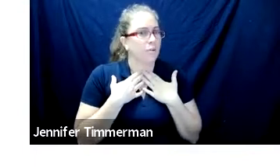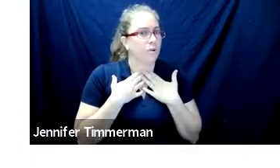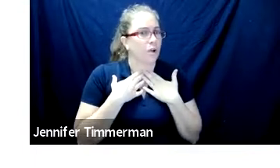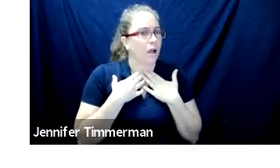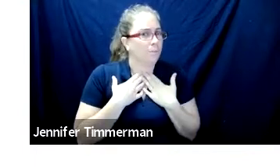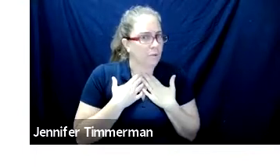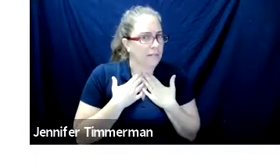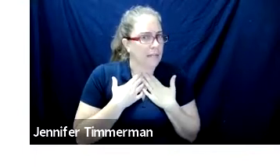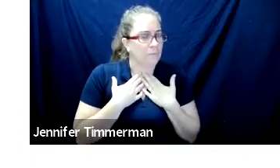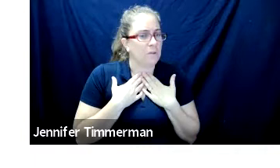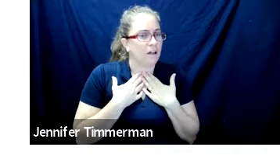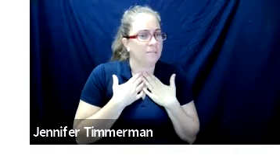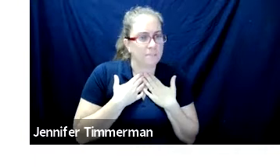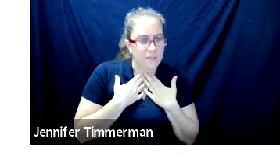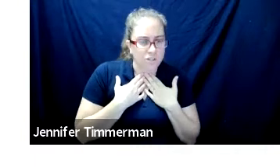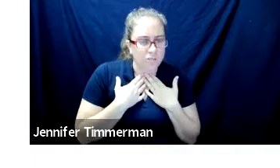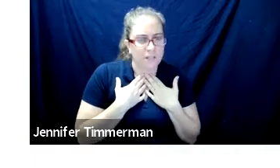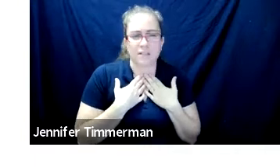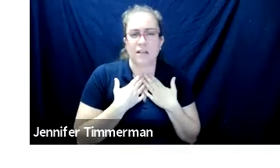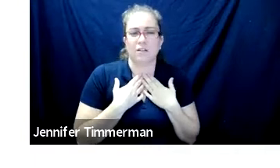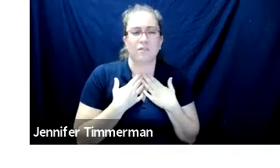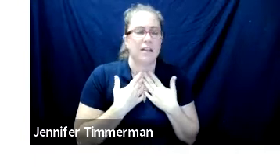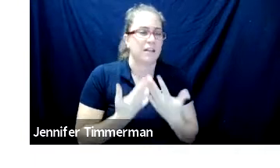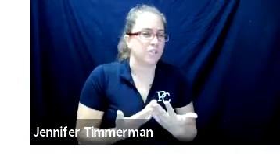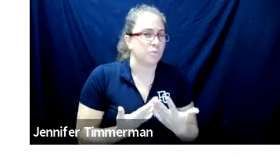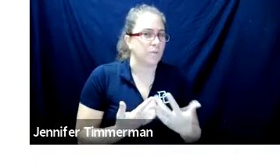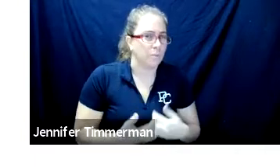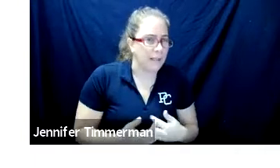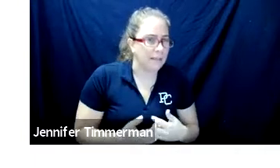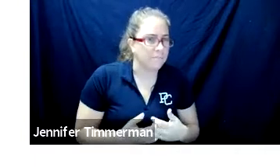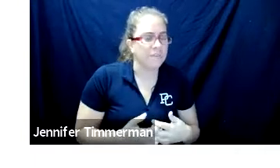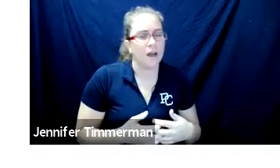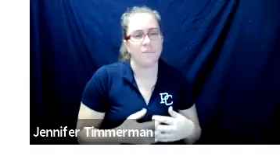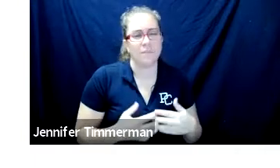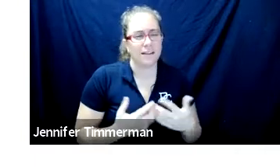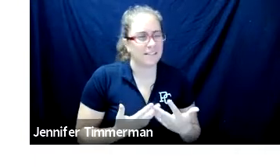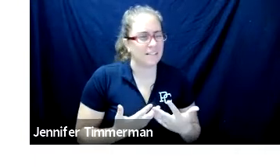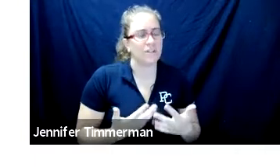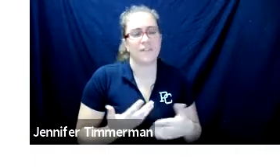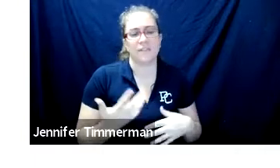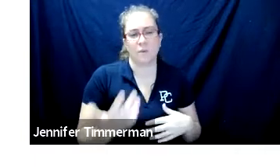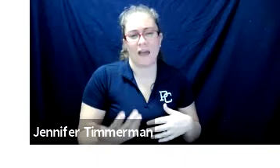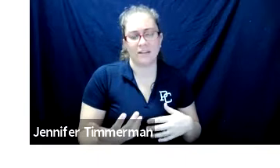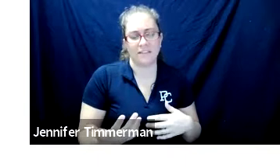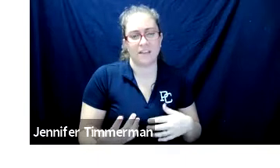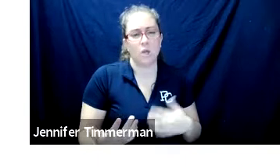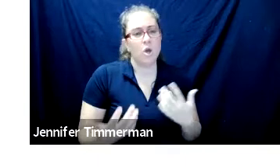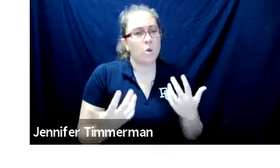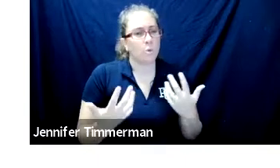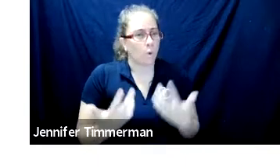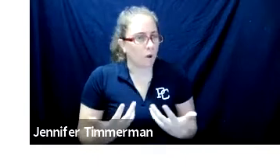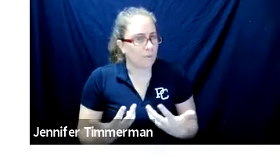but you're incapable of speech because of an issue with your brain. Not necessarily that you have